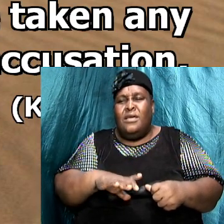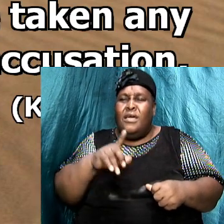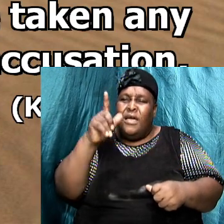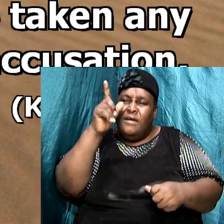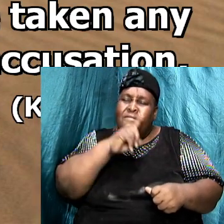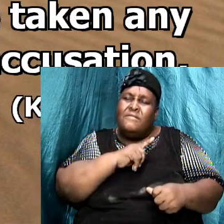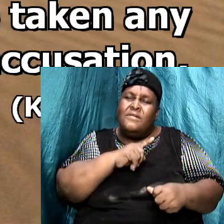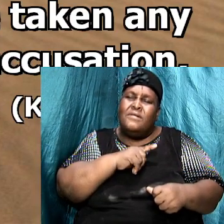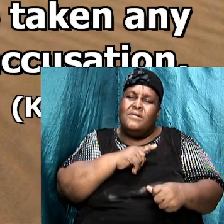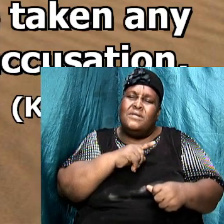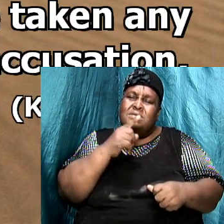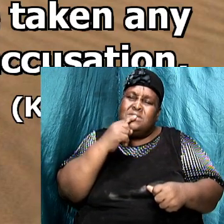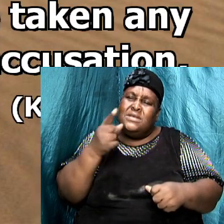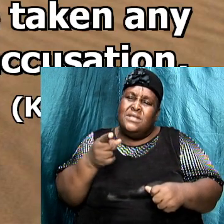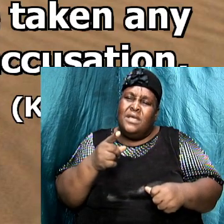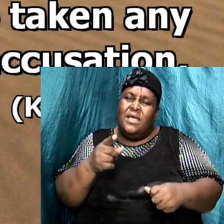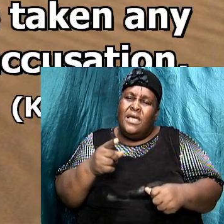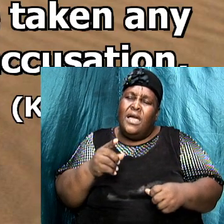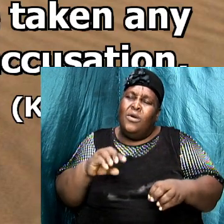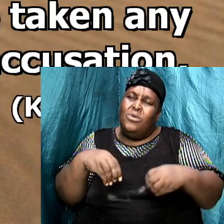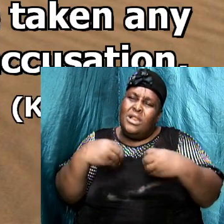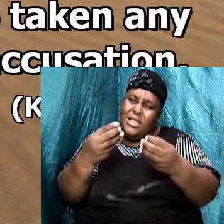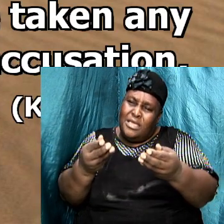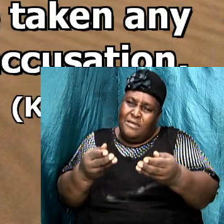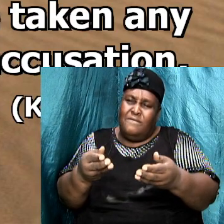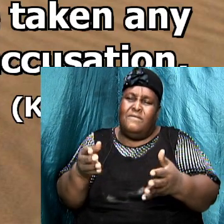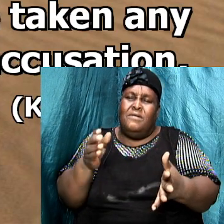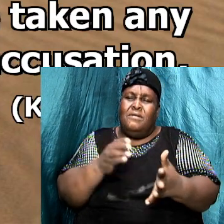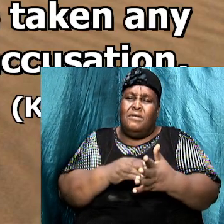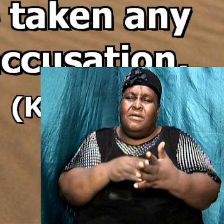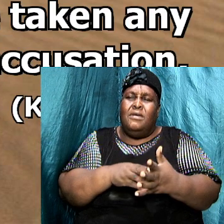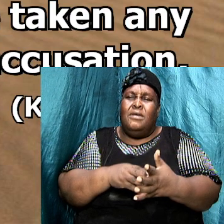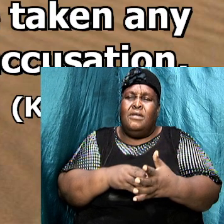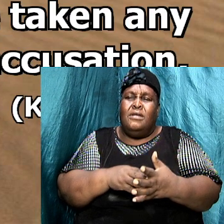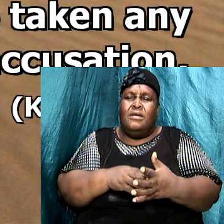restore unto him fourfold.